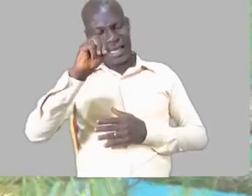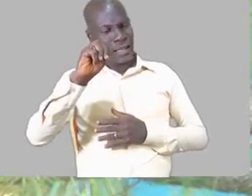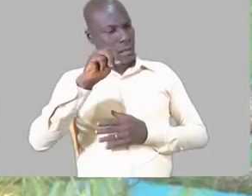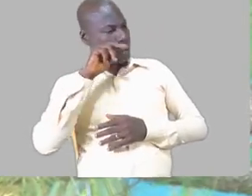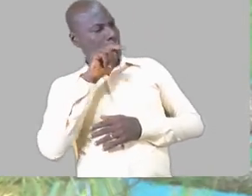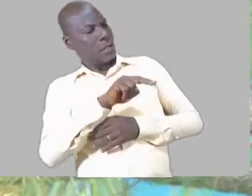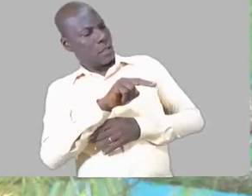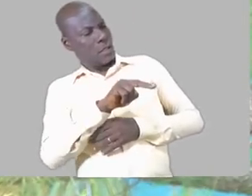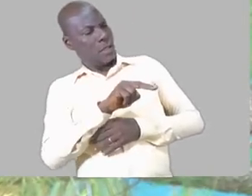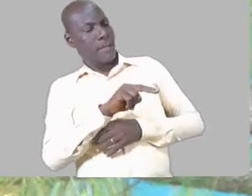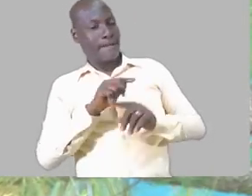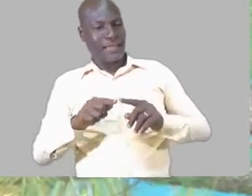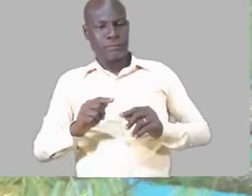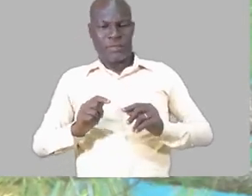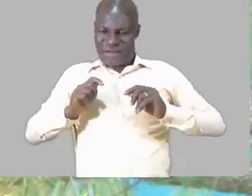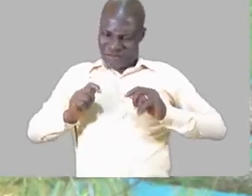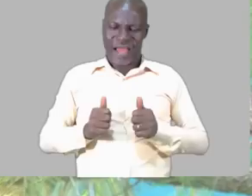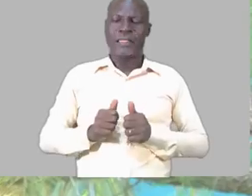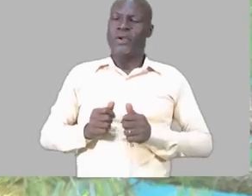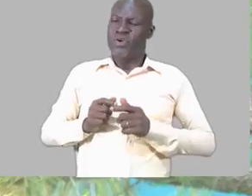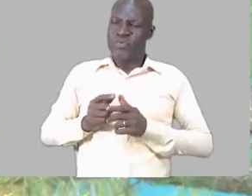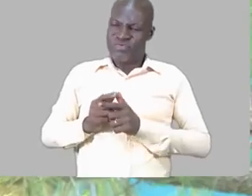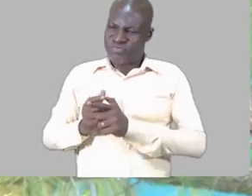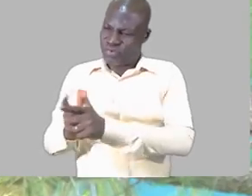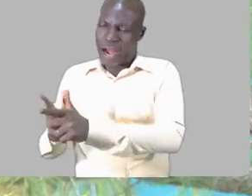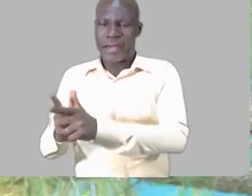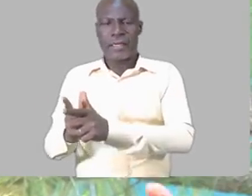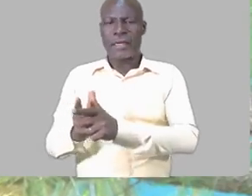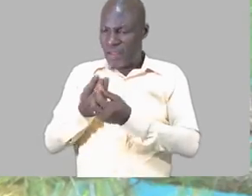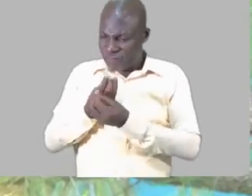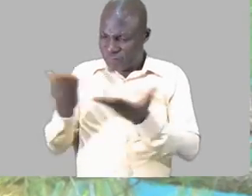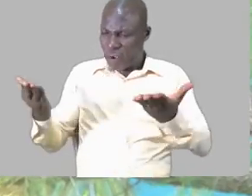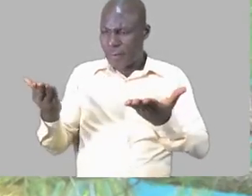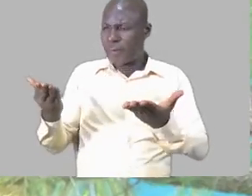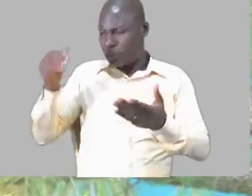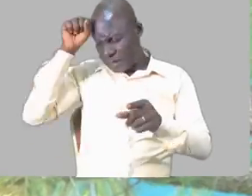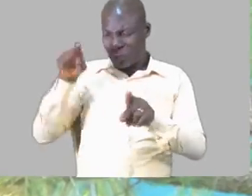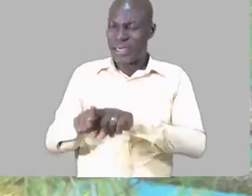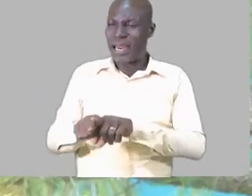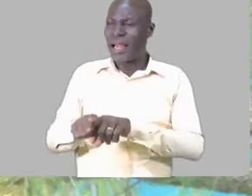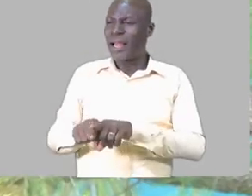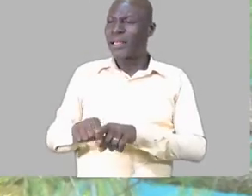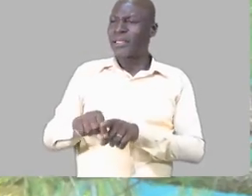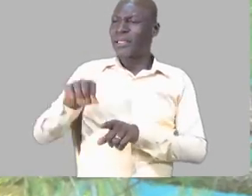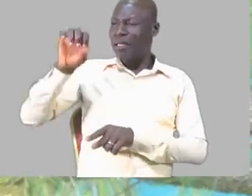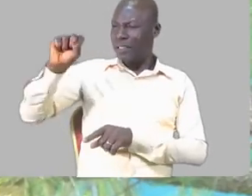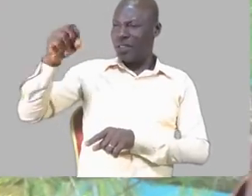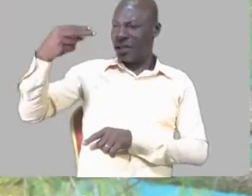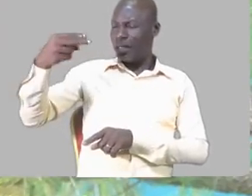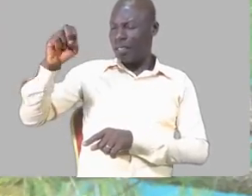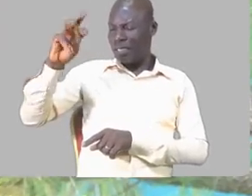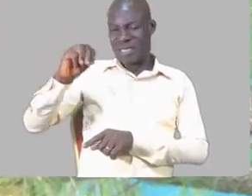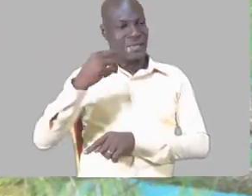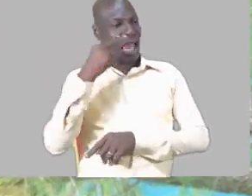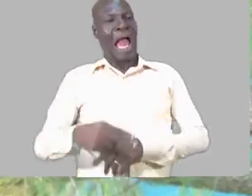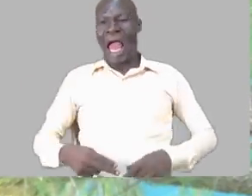wanya hwe amfa ho demo odimrika ekobo ninua shem ani jafet amane ye he mo mesana mon